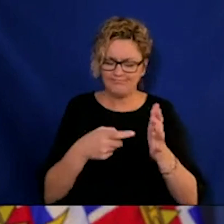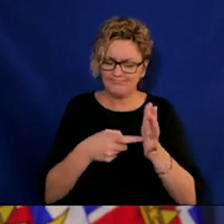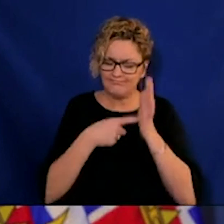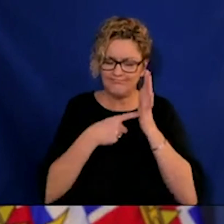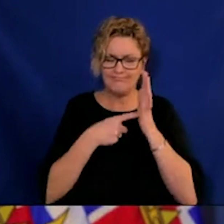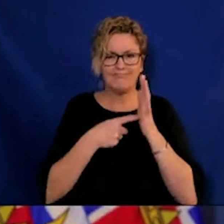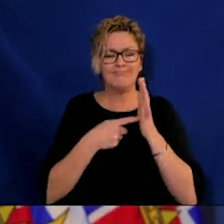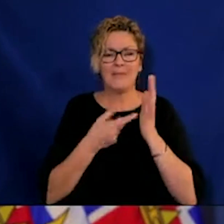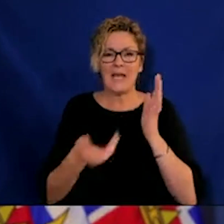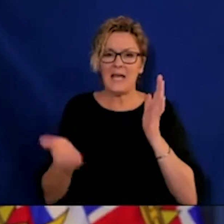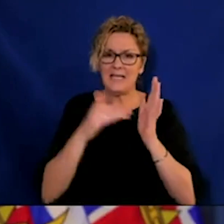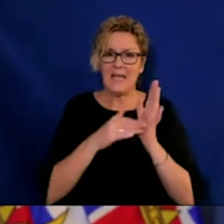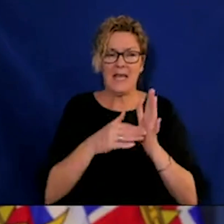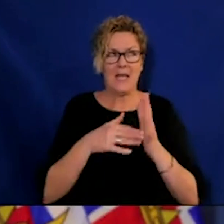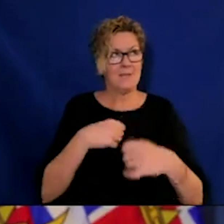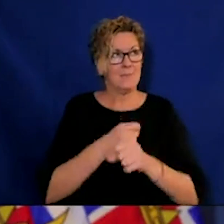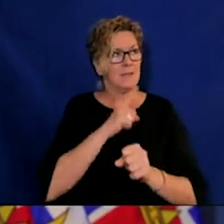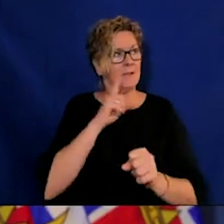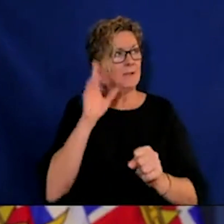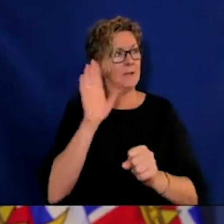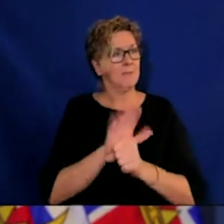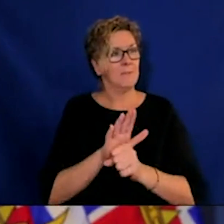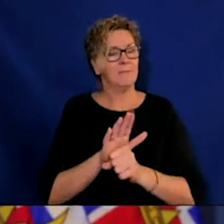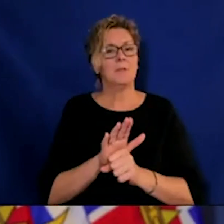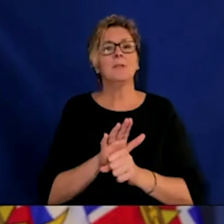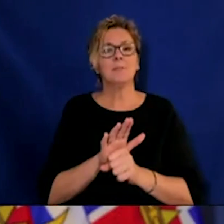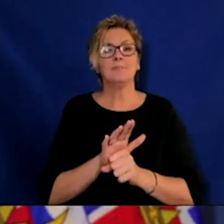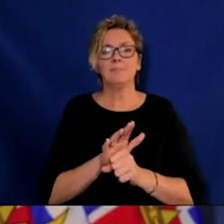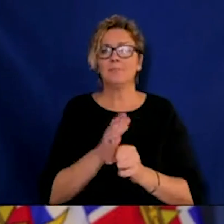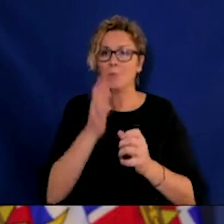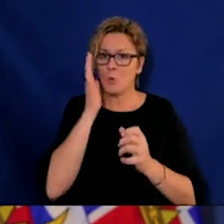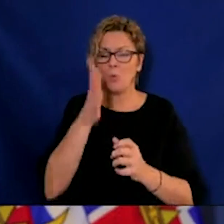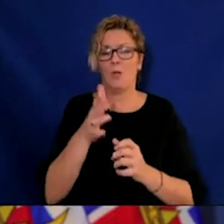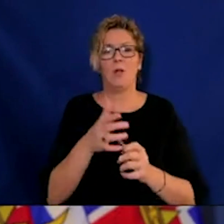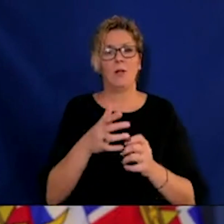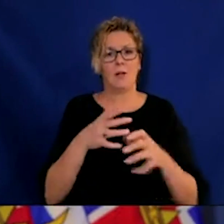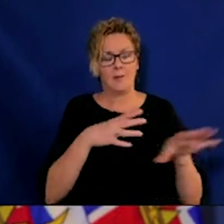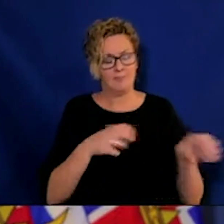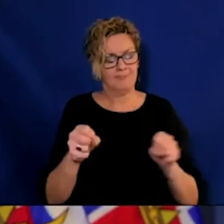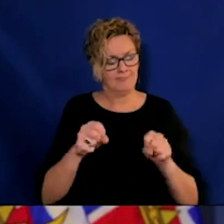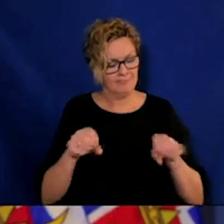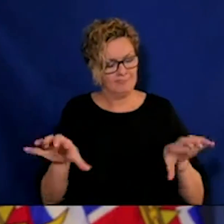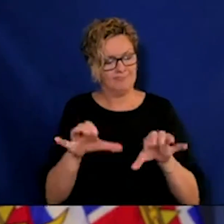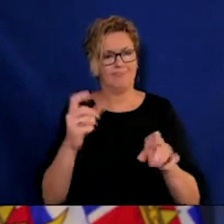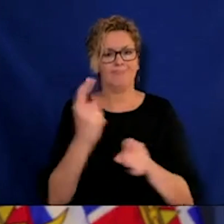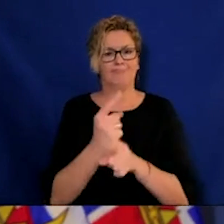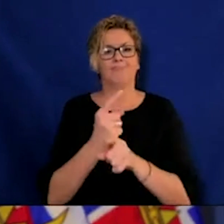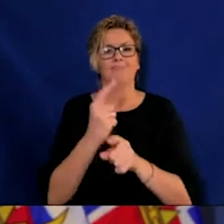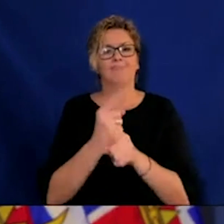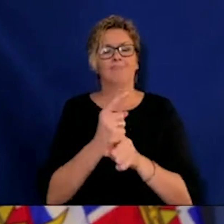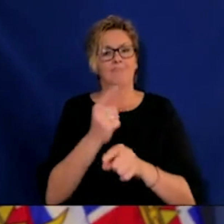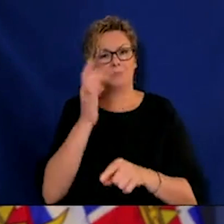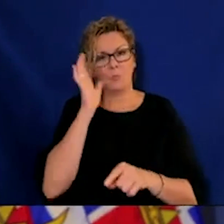we are, of course, acknowledge that considerable effort everybody is making, which is extraordinary.